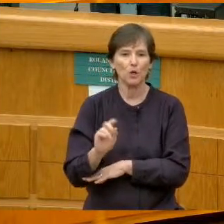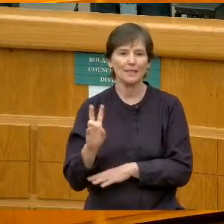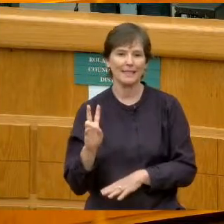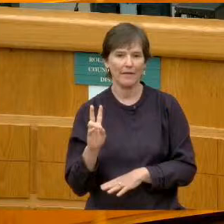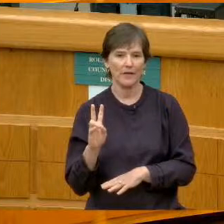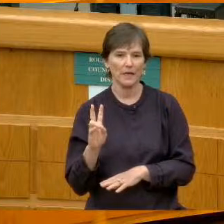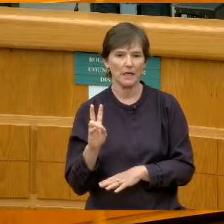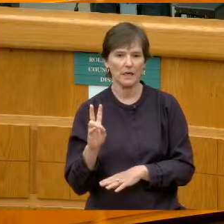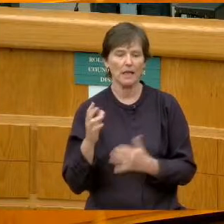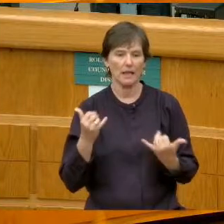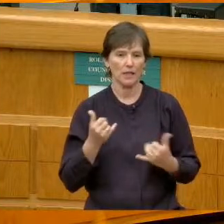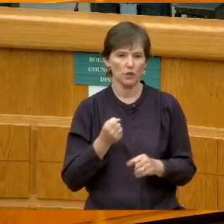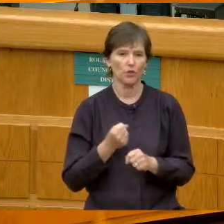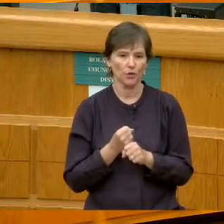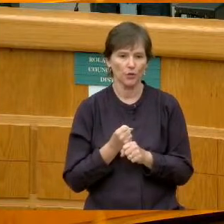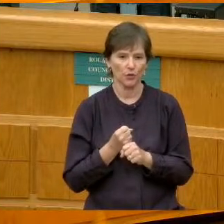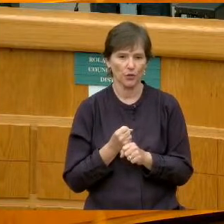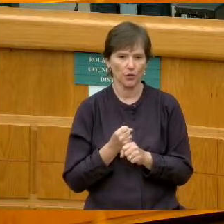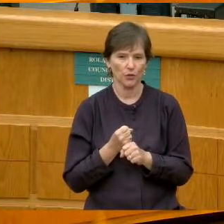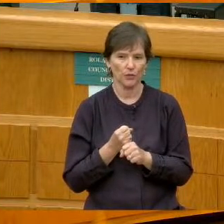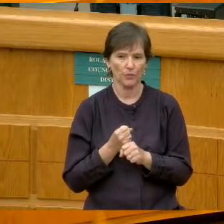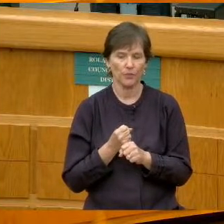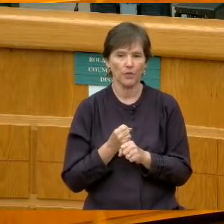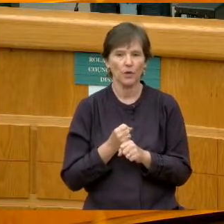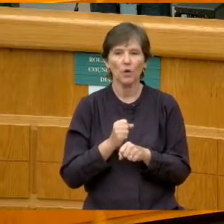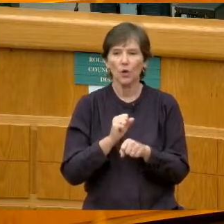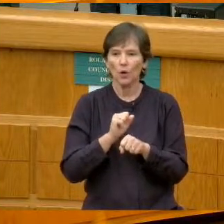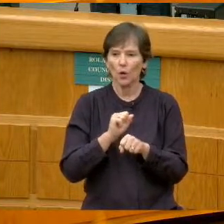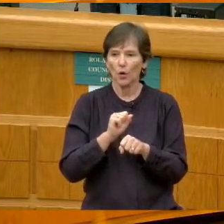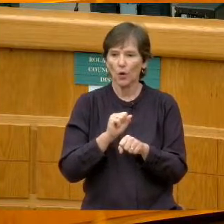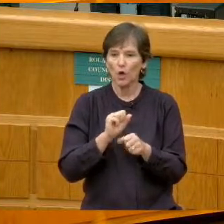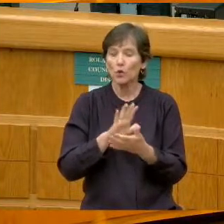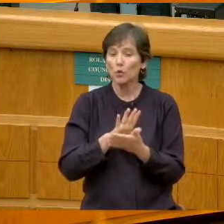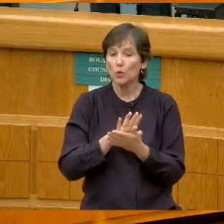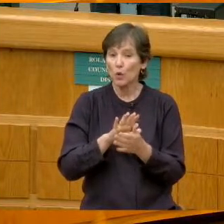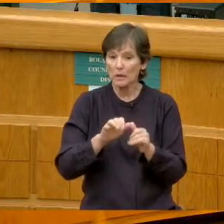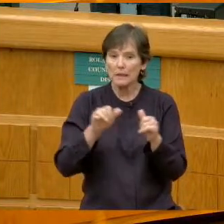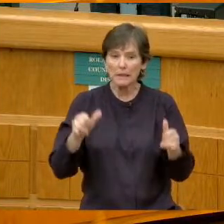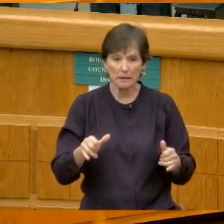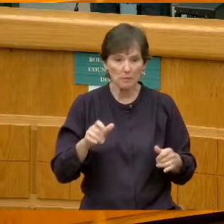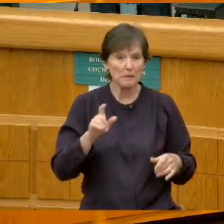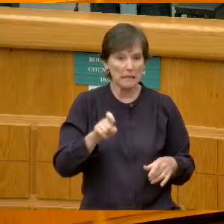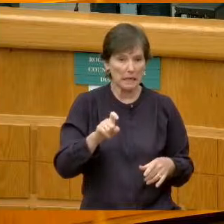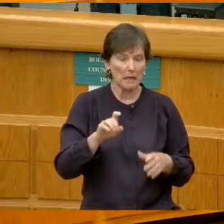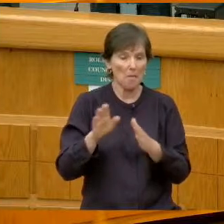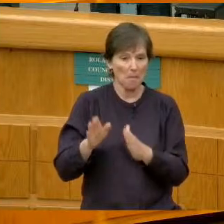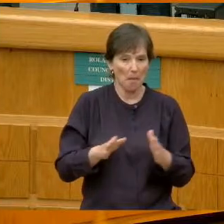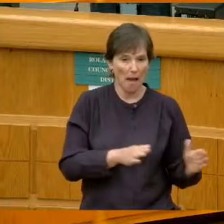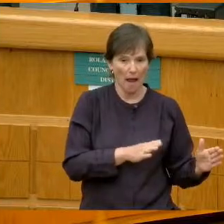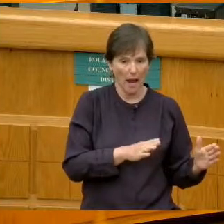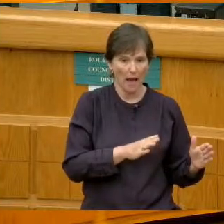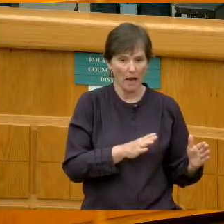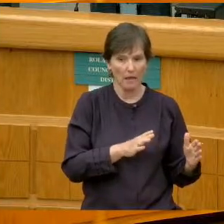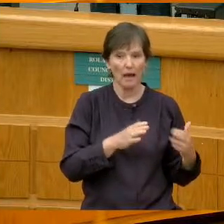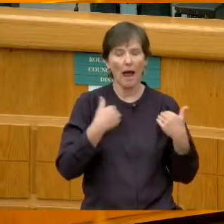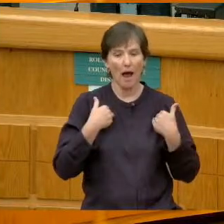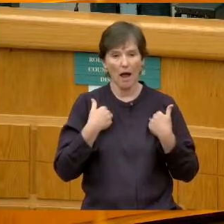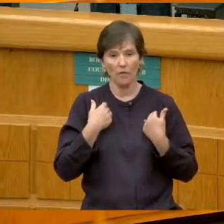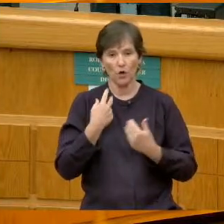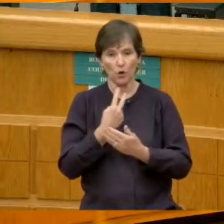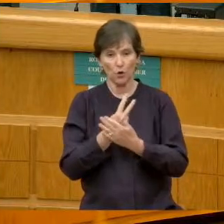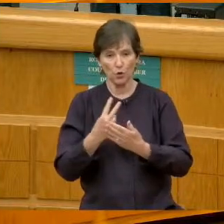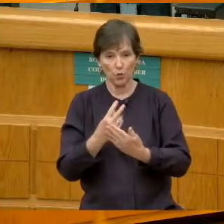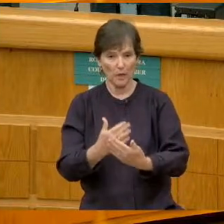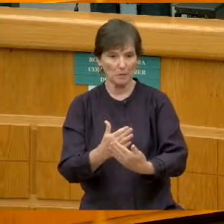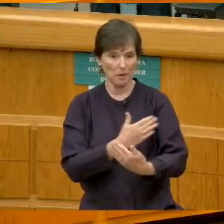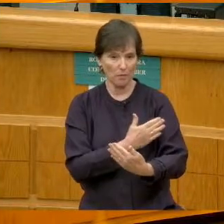Virtual instructions shall be permitted as per school system's own plan. At least 2 weeks prior to reopening